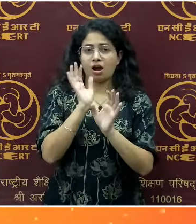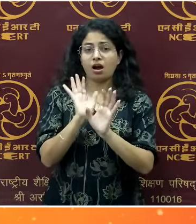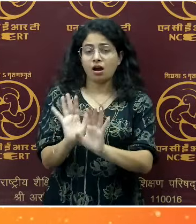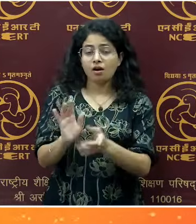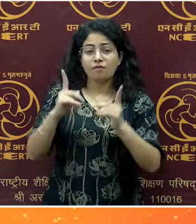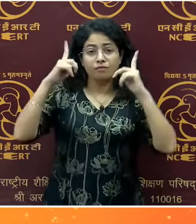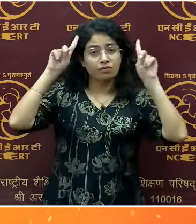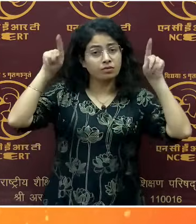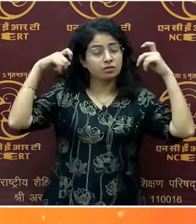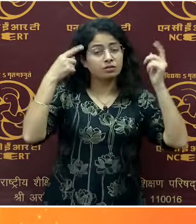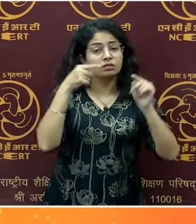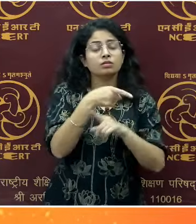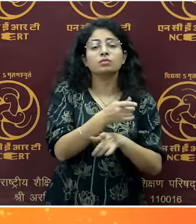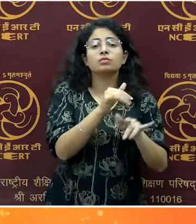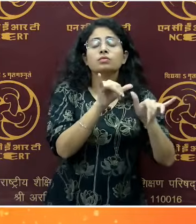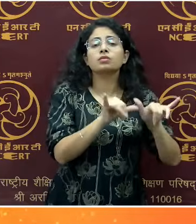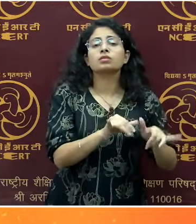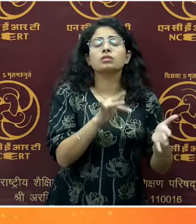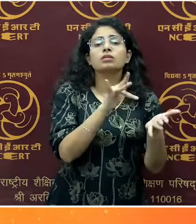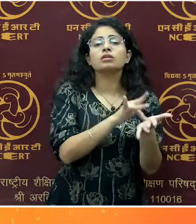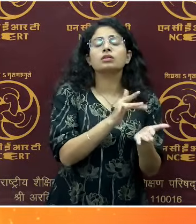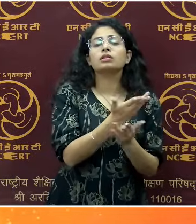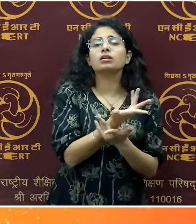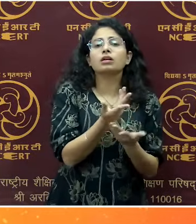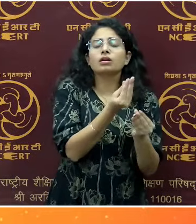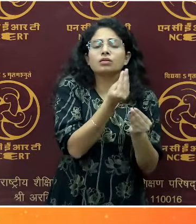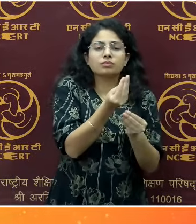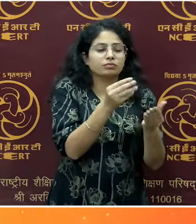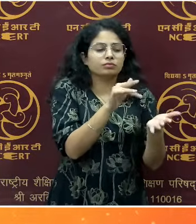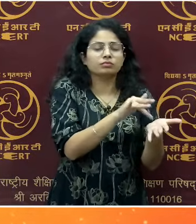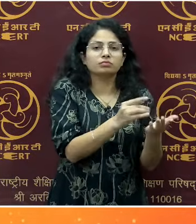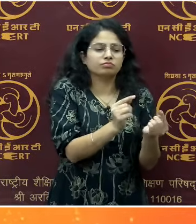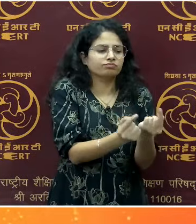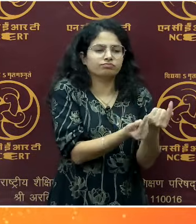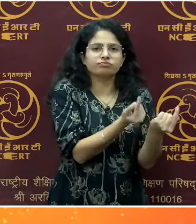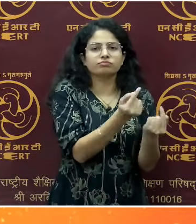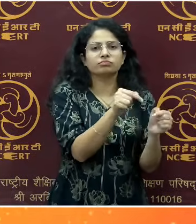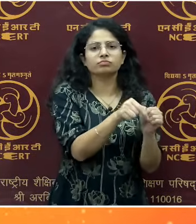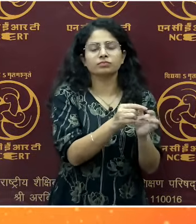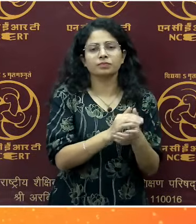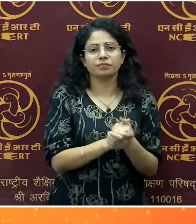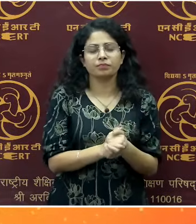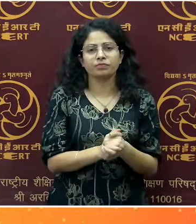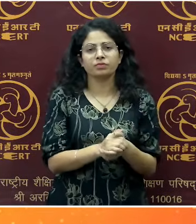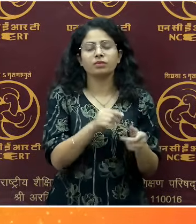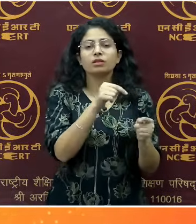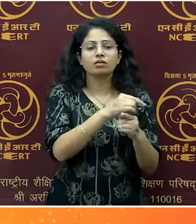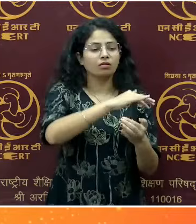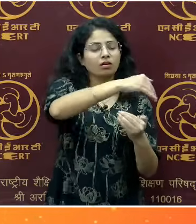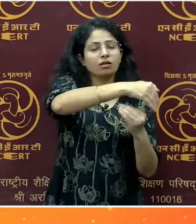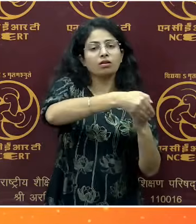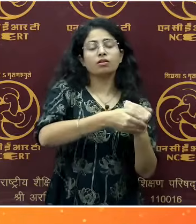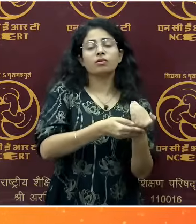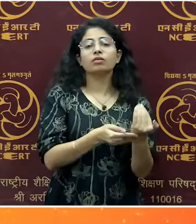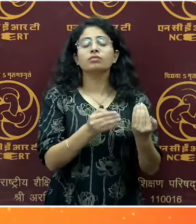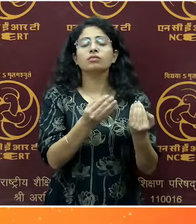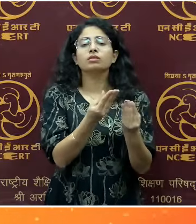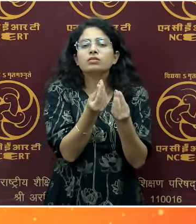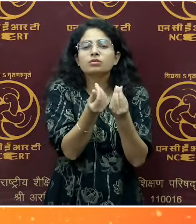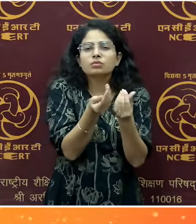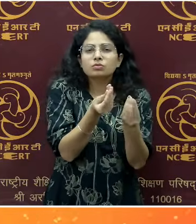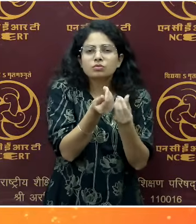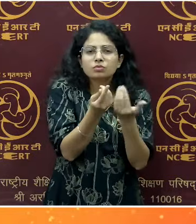stag preferred staying on a small hillock with tender grass. The hillock was covered in soft